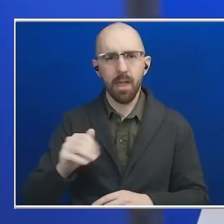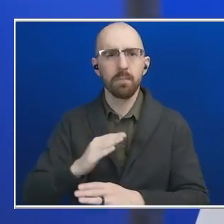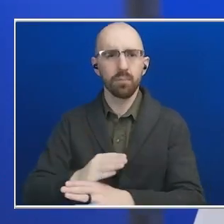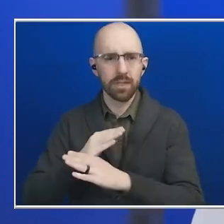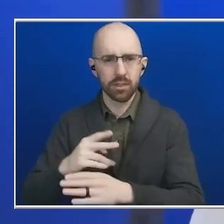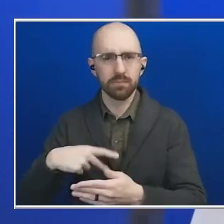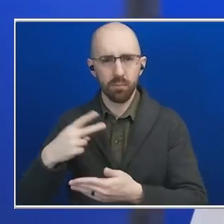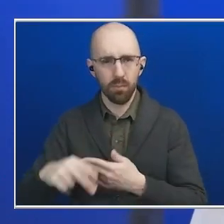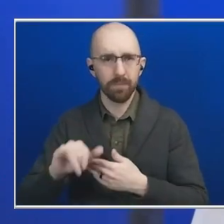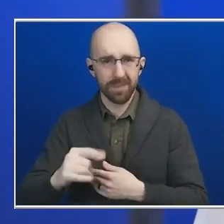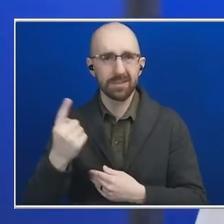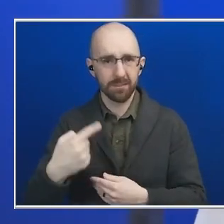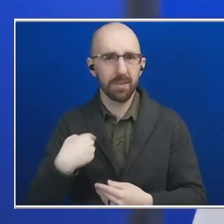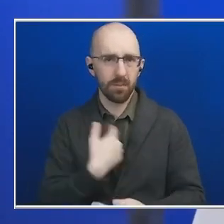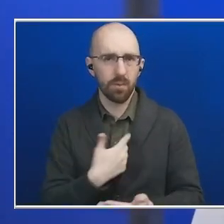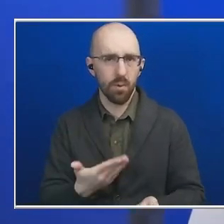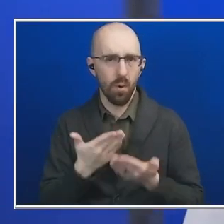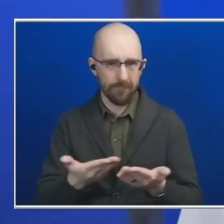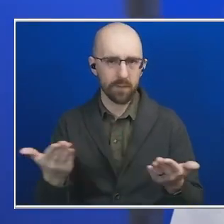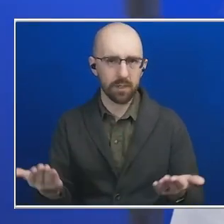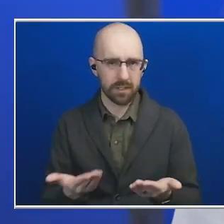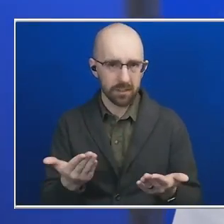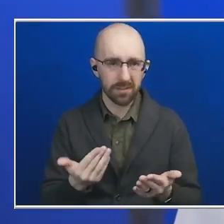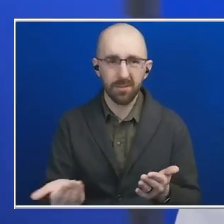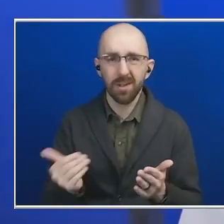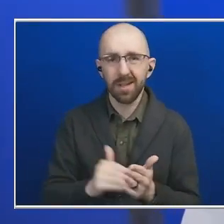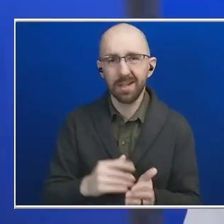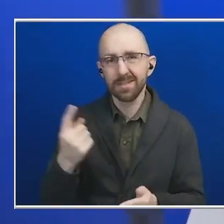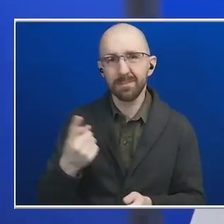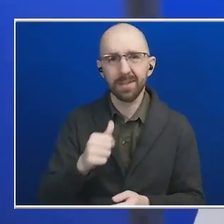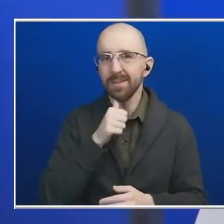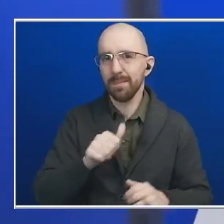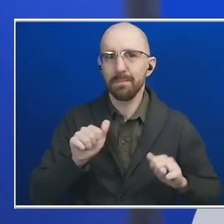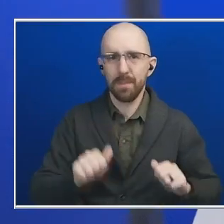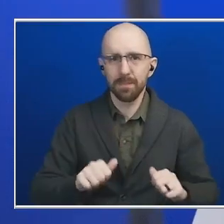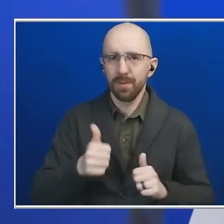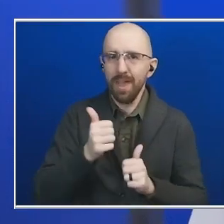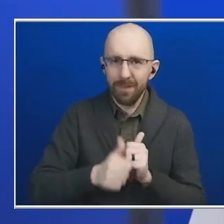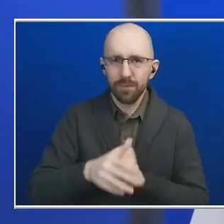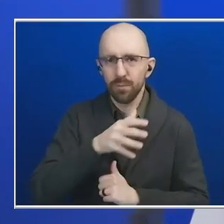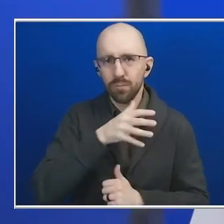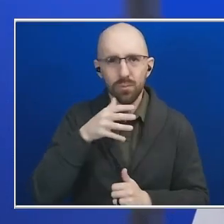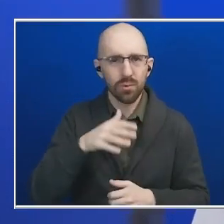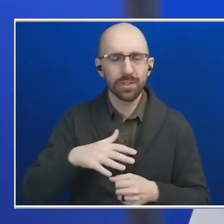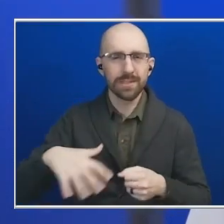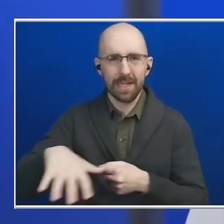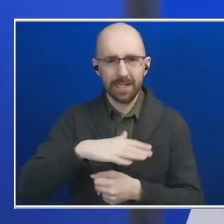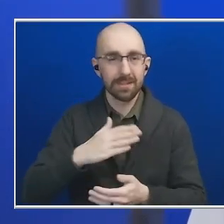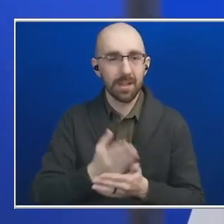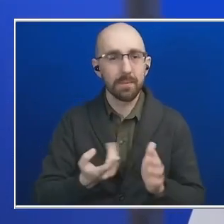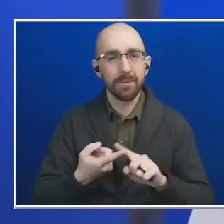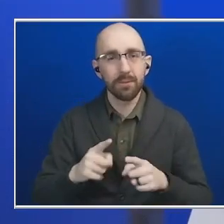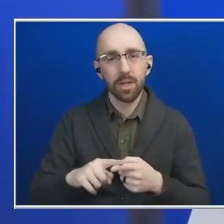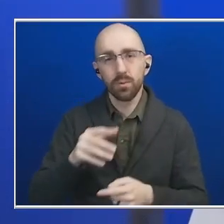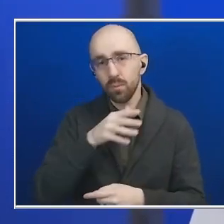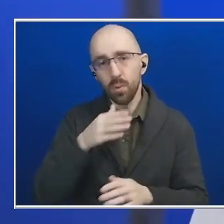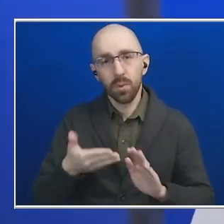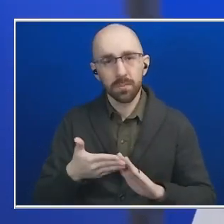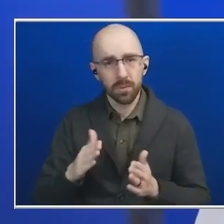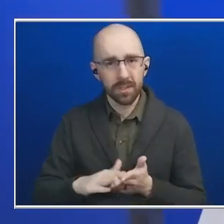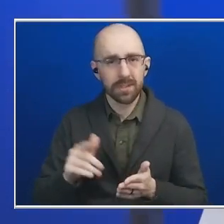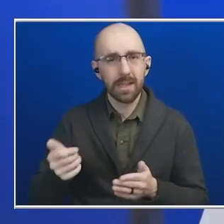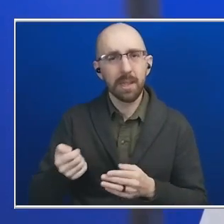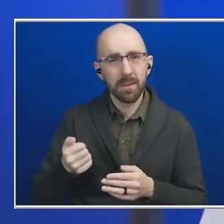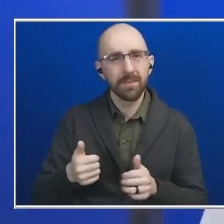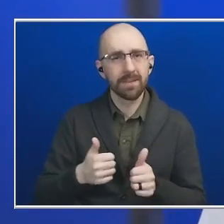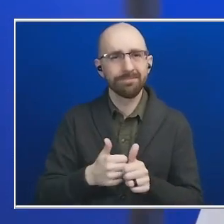offer here. Again, something that is not possible in every rural setting. So some of our friends in rural communities are at a bit of a disadvantage, but